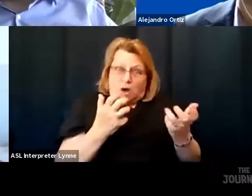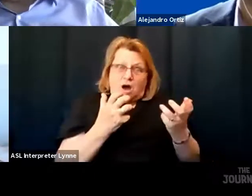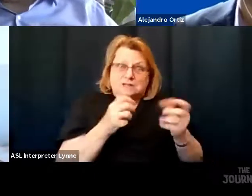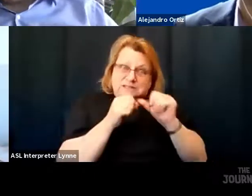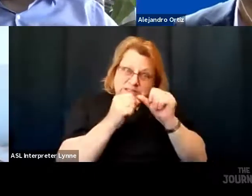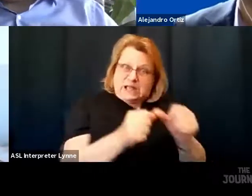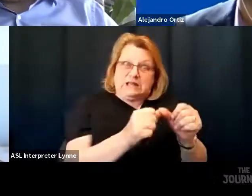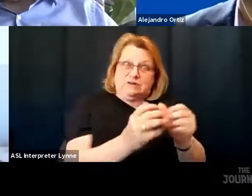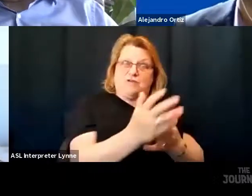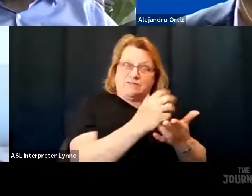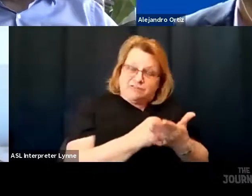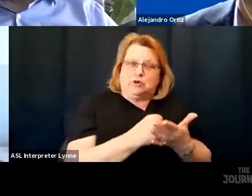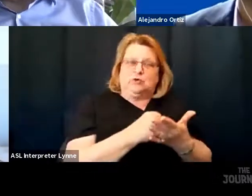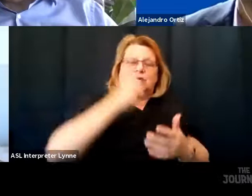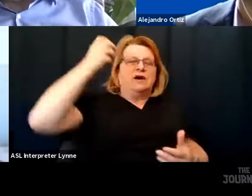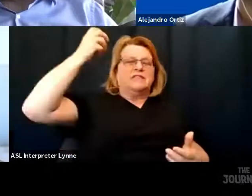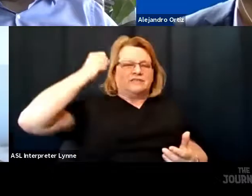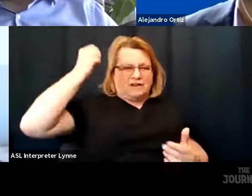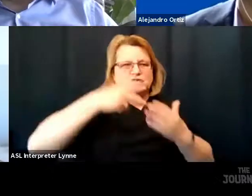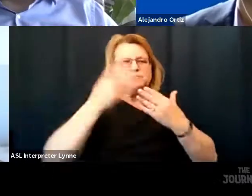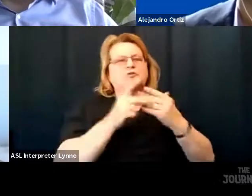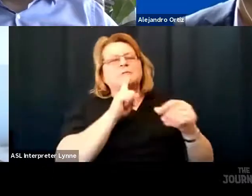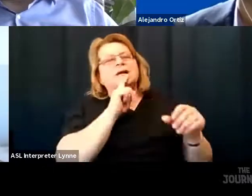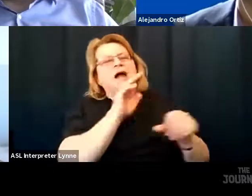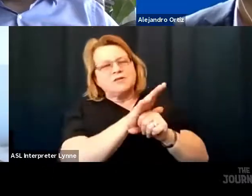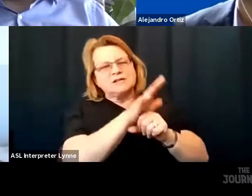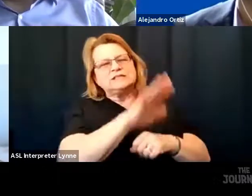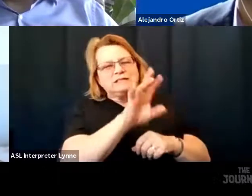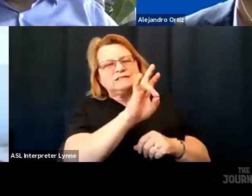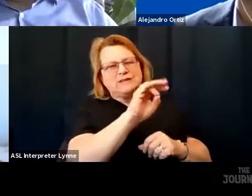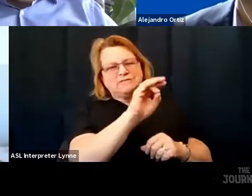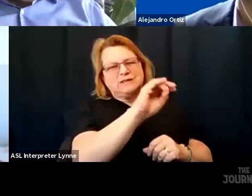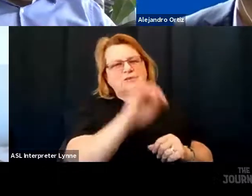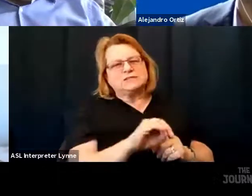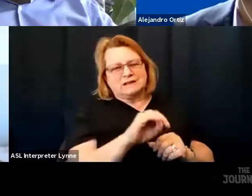you know, a voucher program that guarantees on average 70% of the rent?